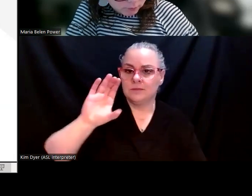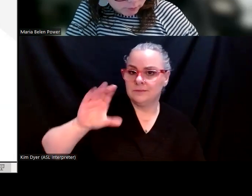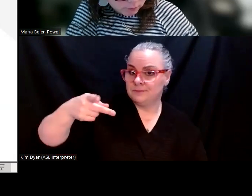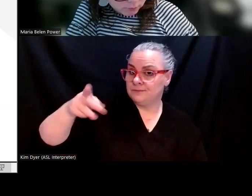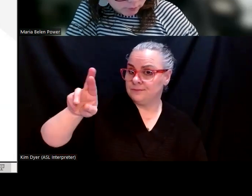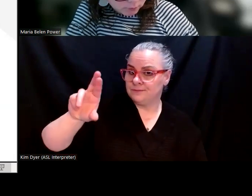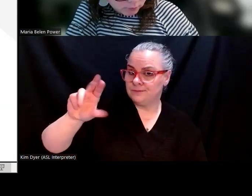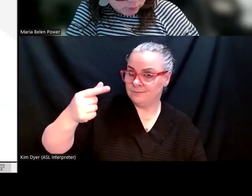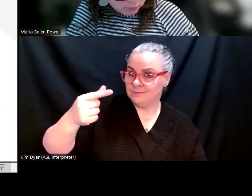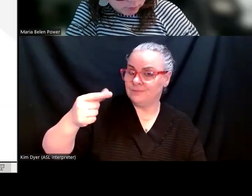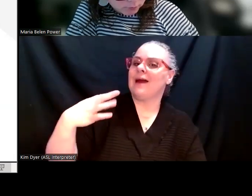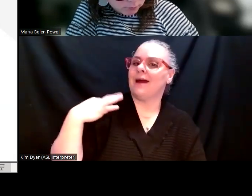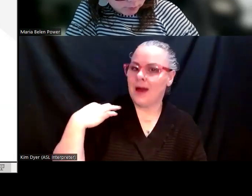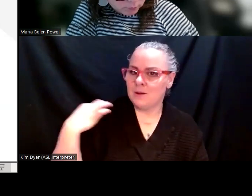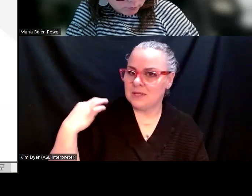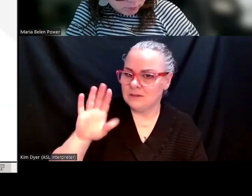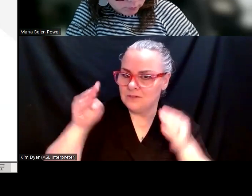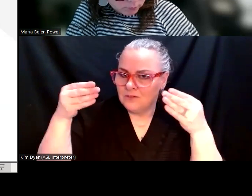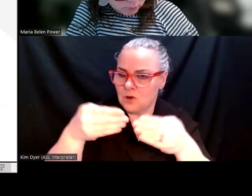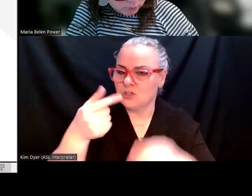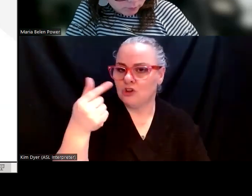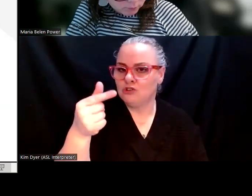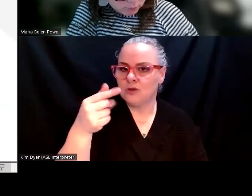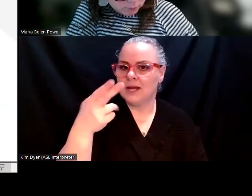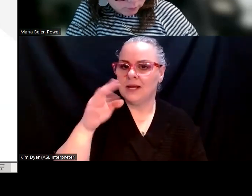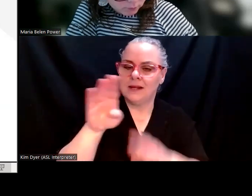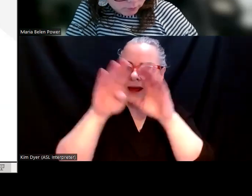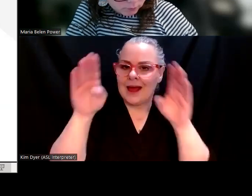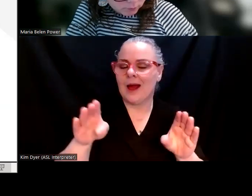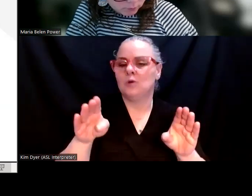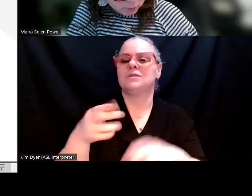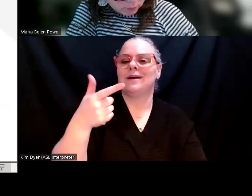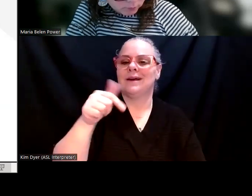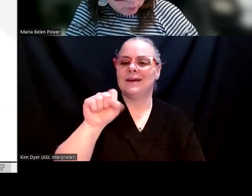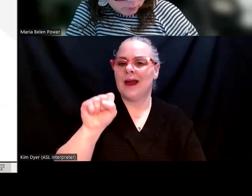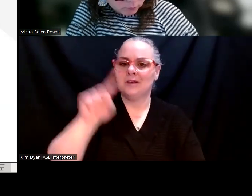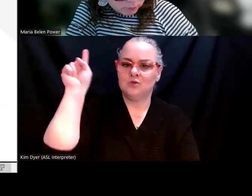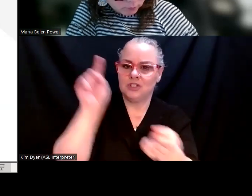application focused on greenhouse gas emission reduction opportunities,